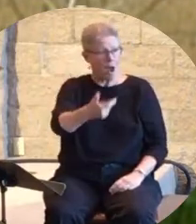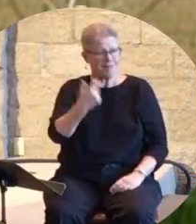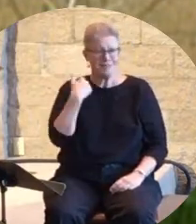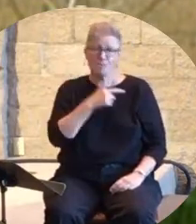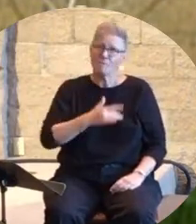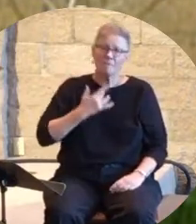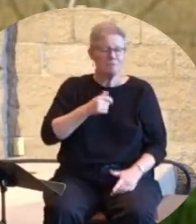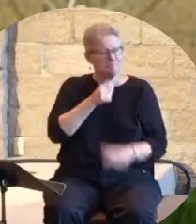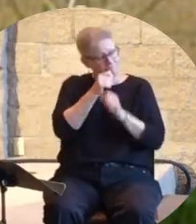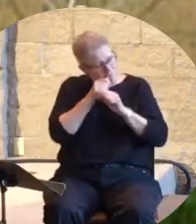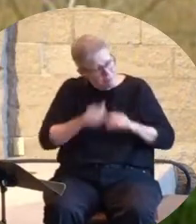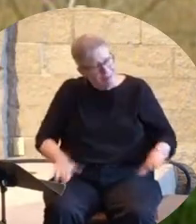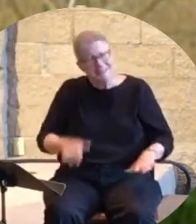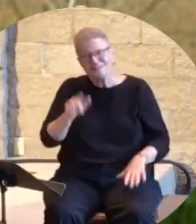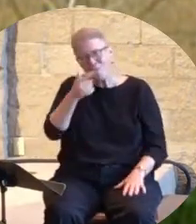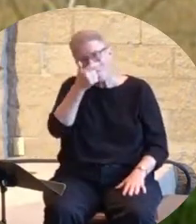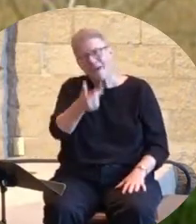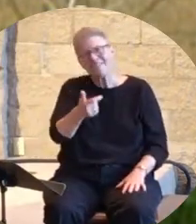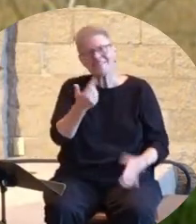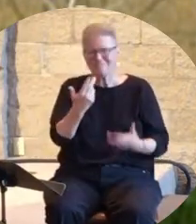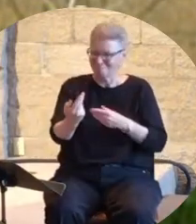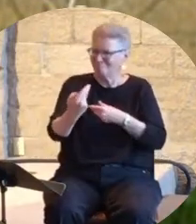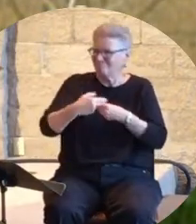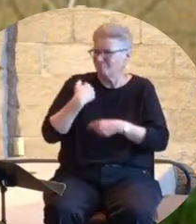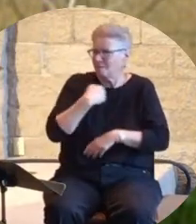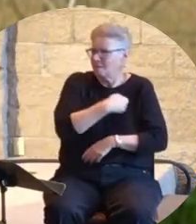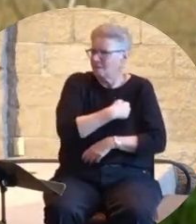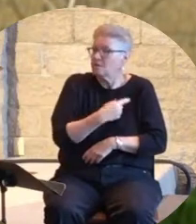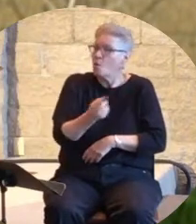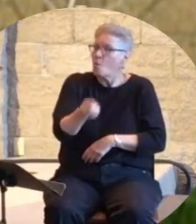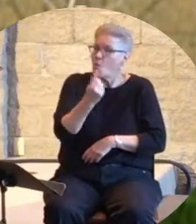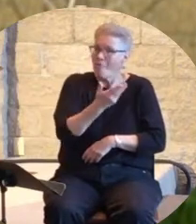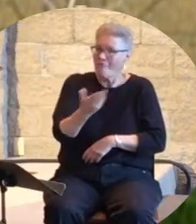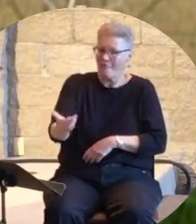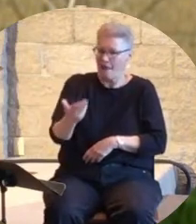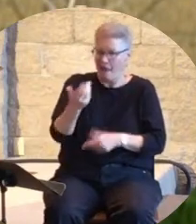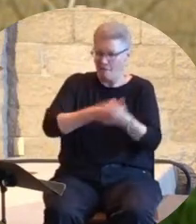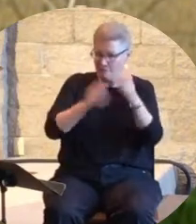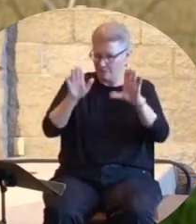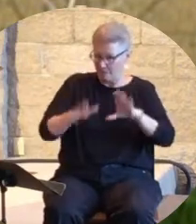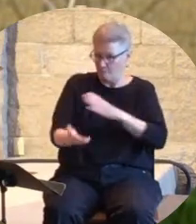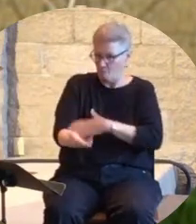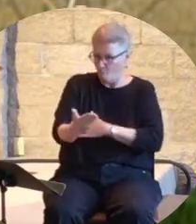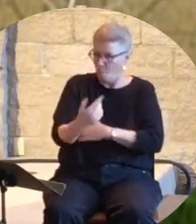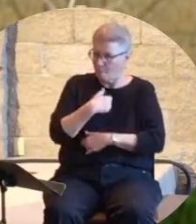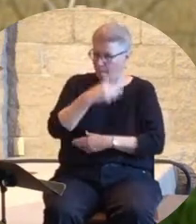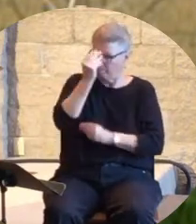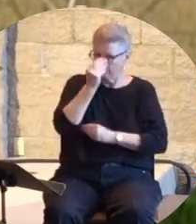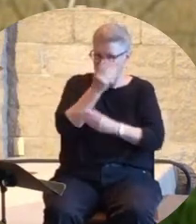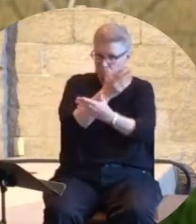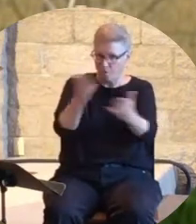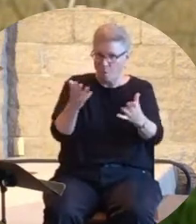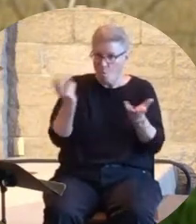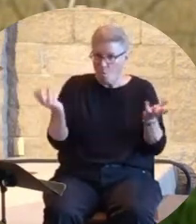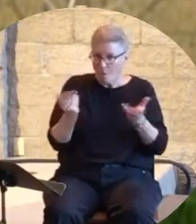are. One of the favorite things that we say here each and every Sunday morning is this, and that is, my dear friends,